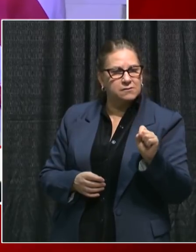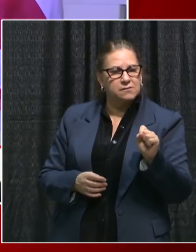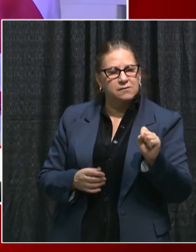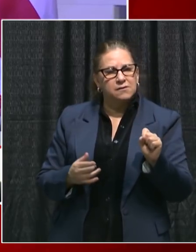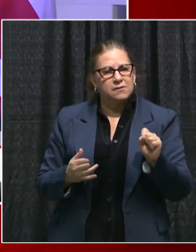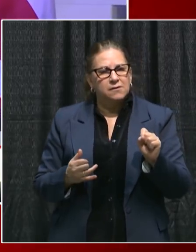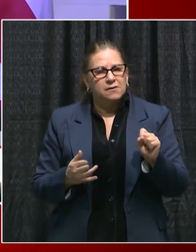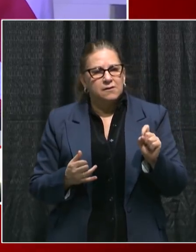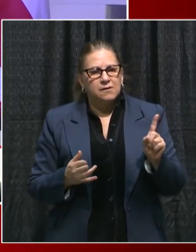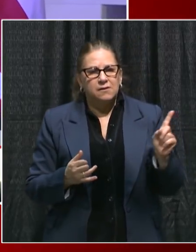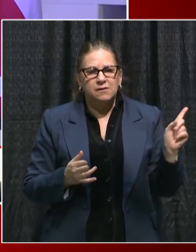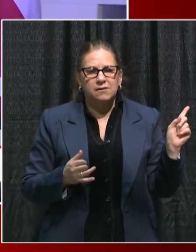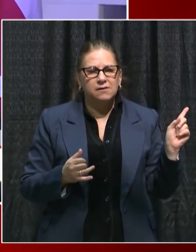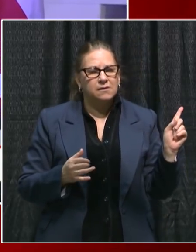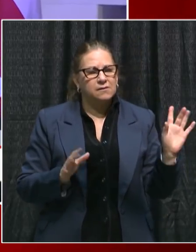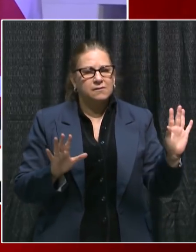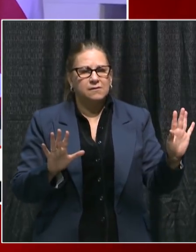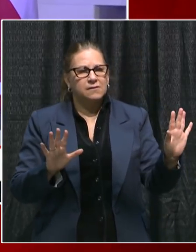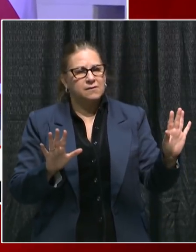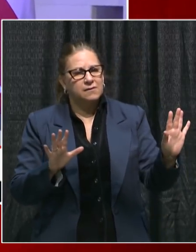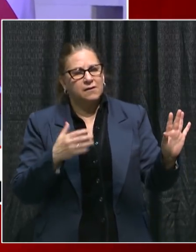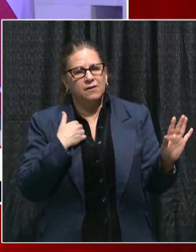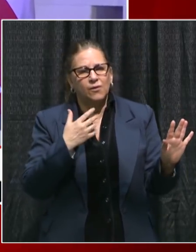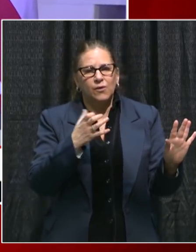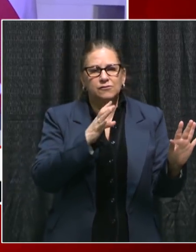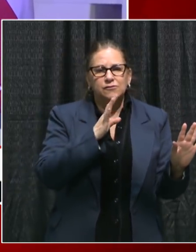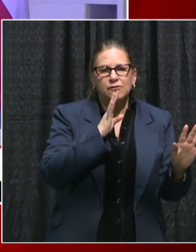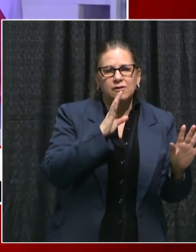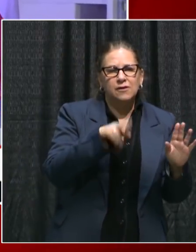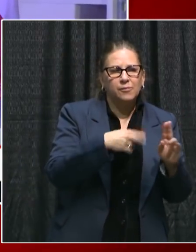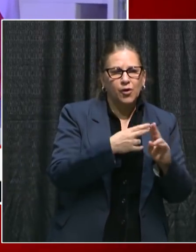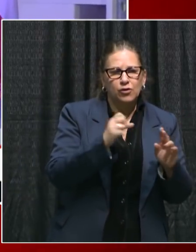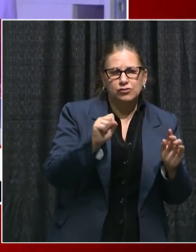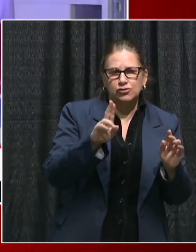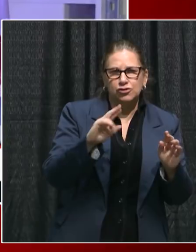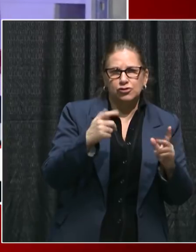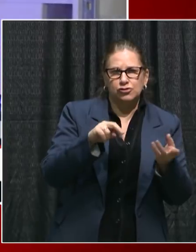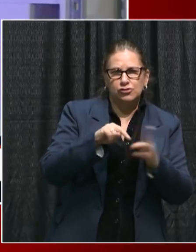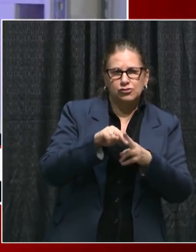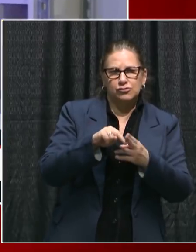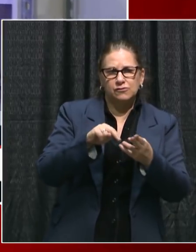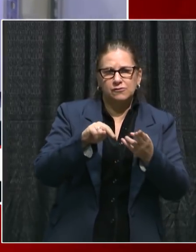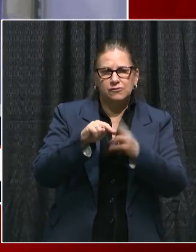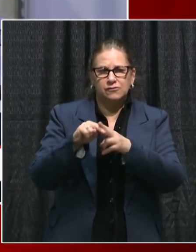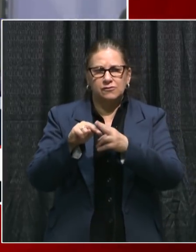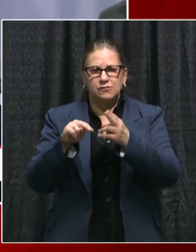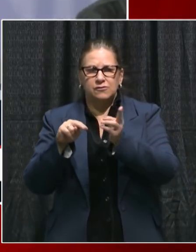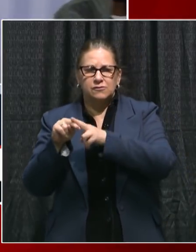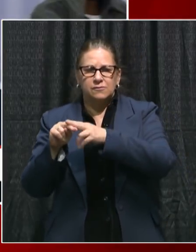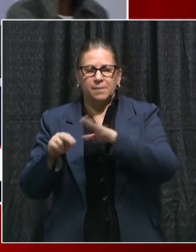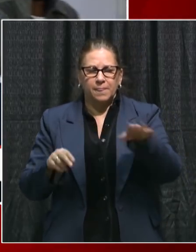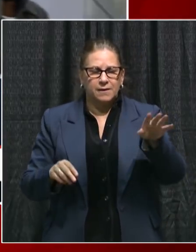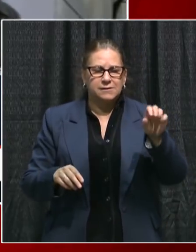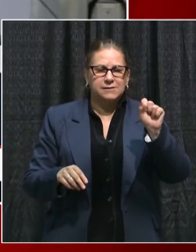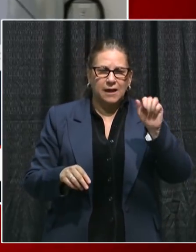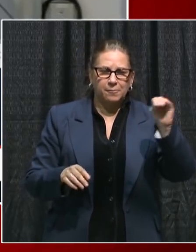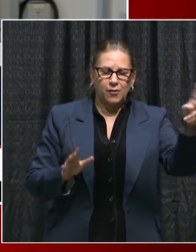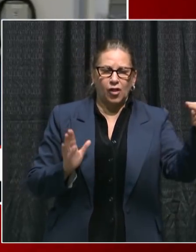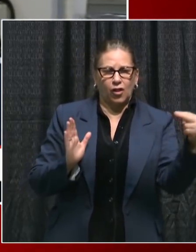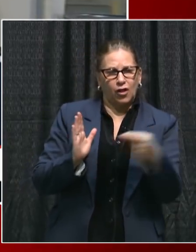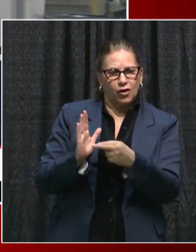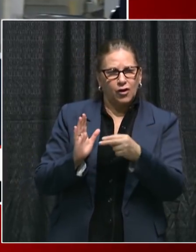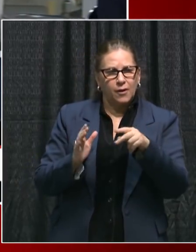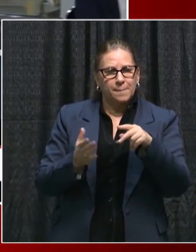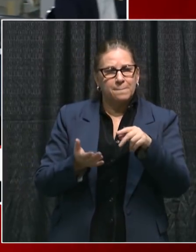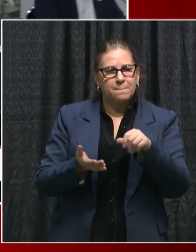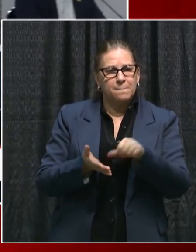to the surge capacity? Yeah. And Sam, if you could refer to page 6 in the notes that you have,